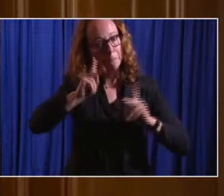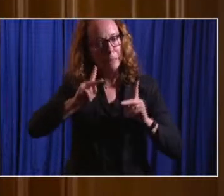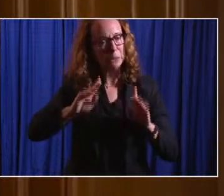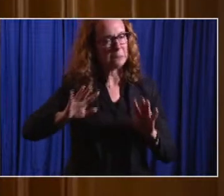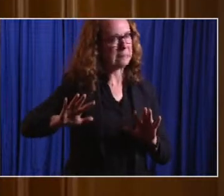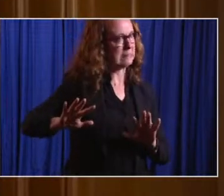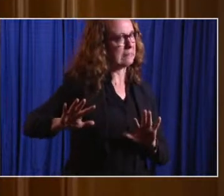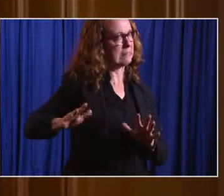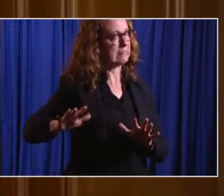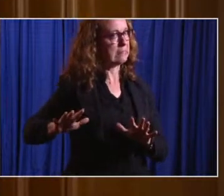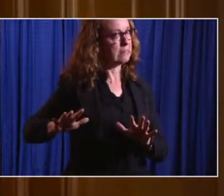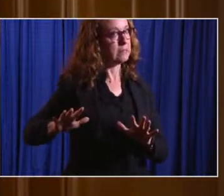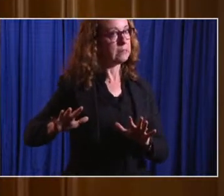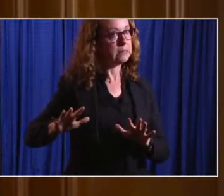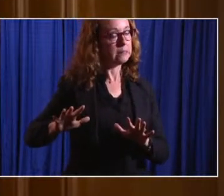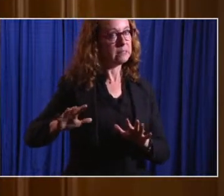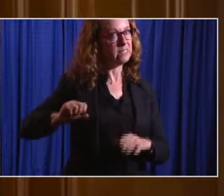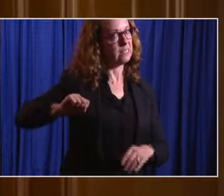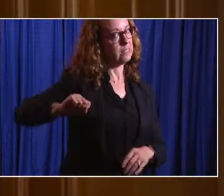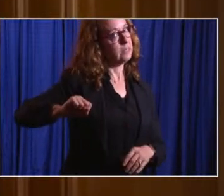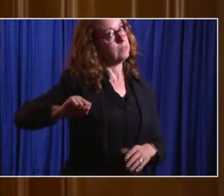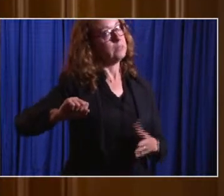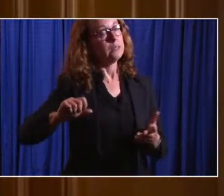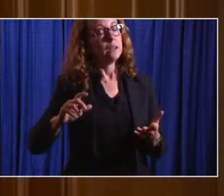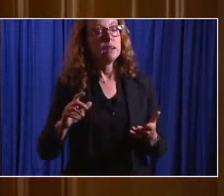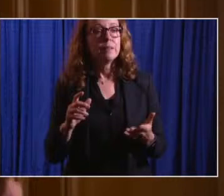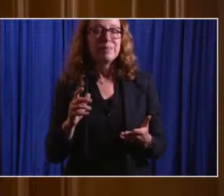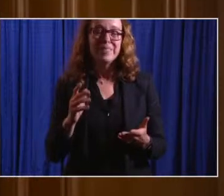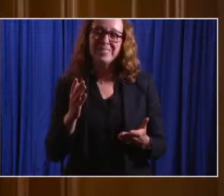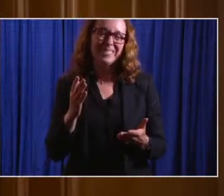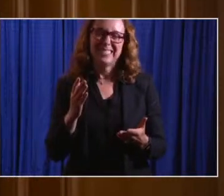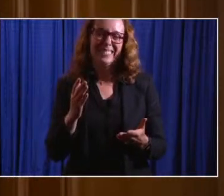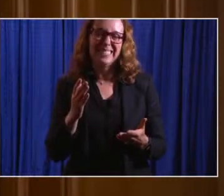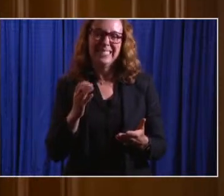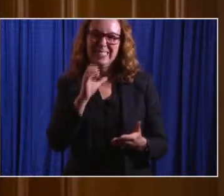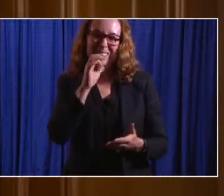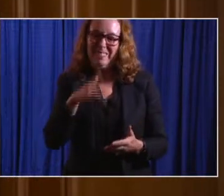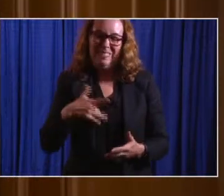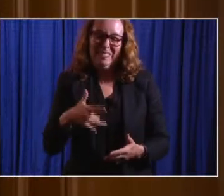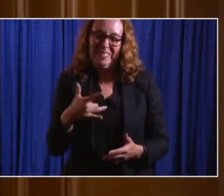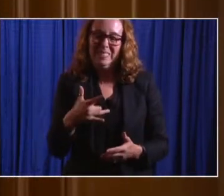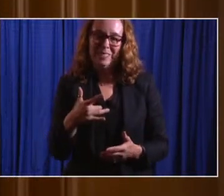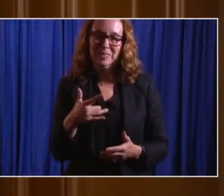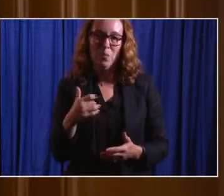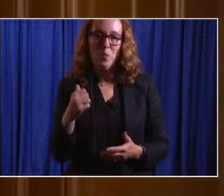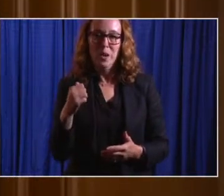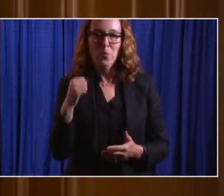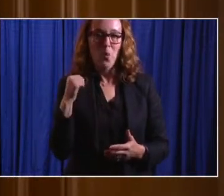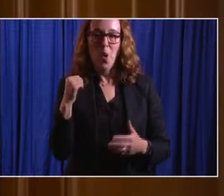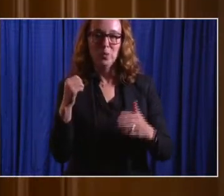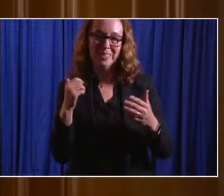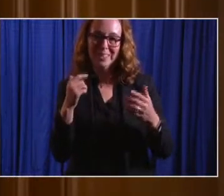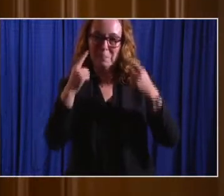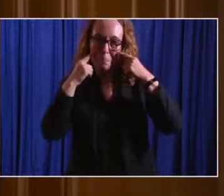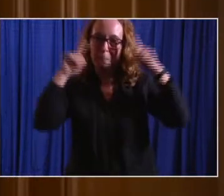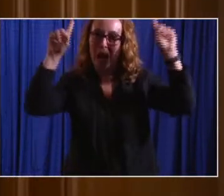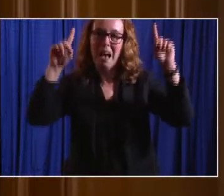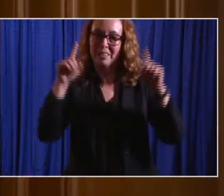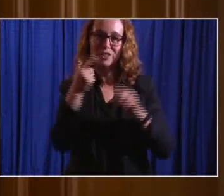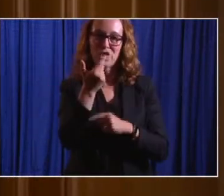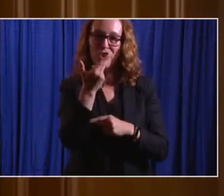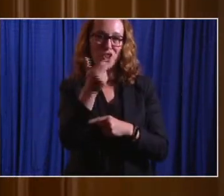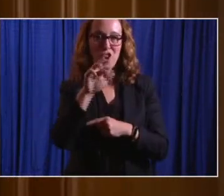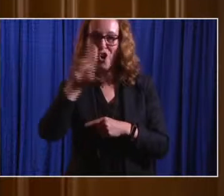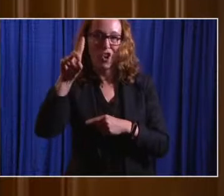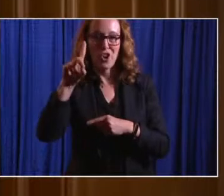percentage of the population has, that we would probably not hit, quote, herd immunity.